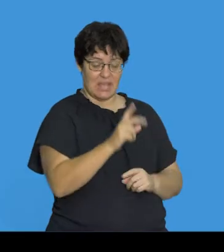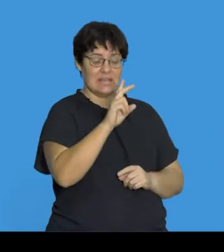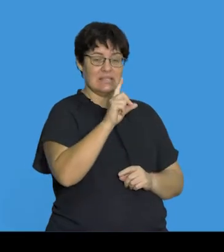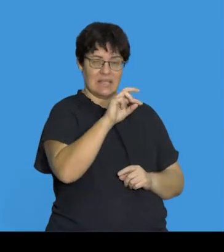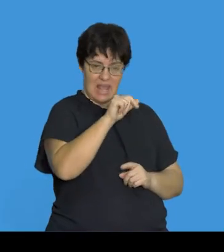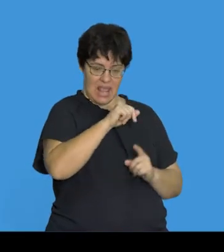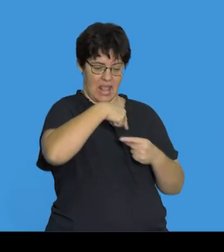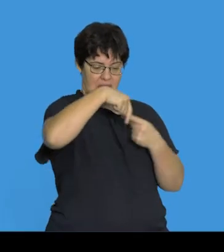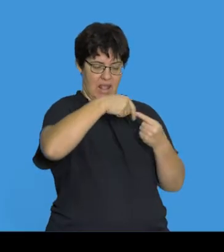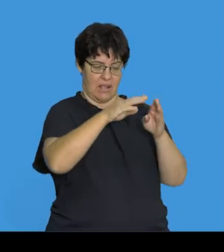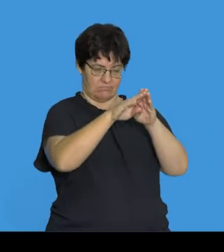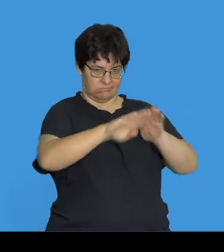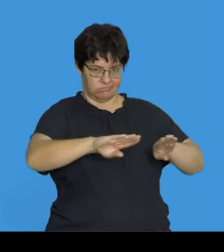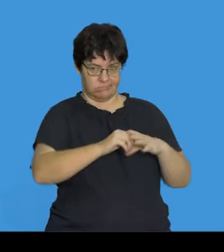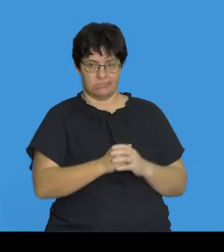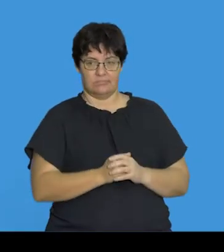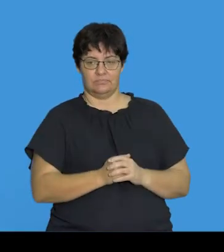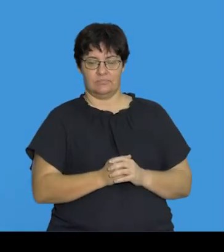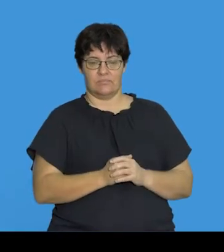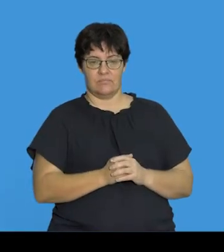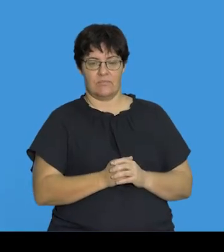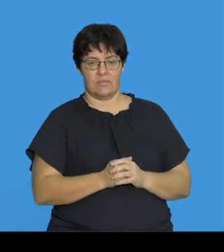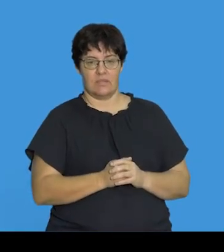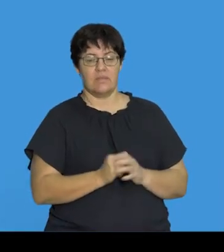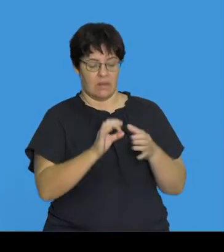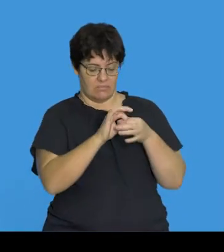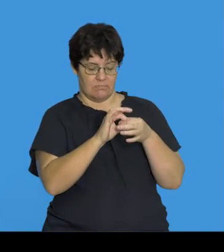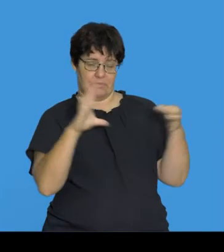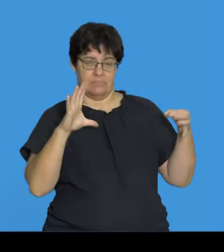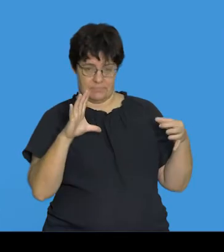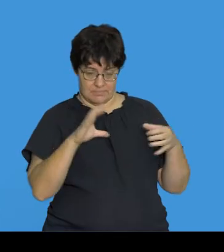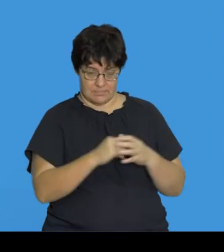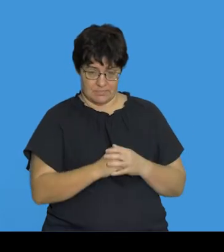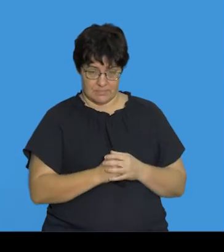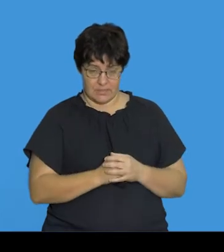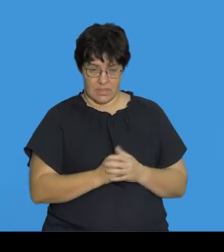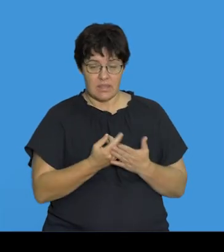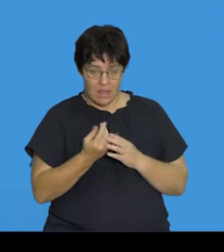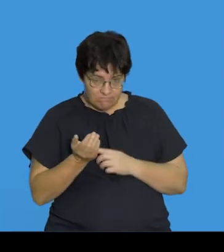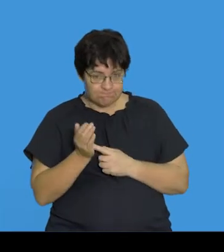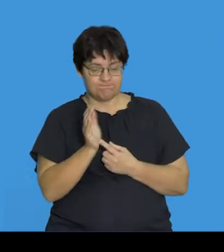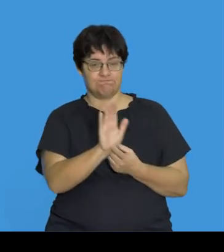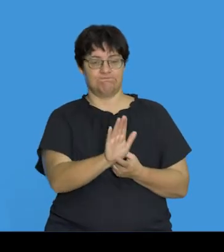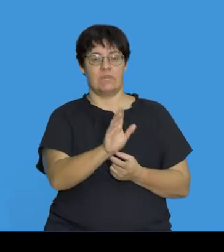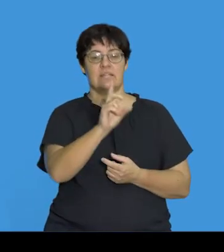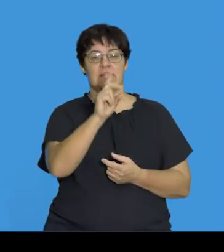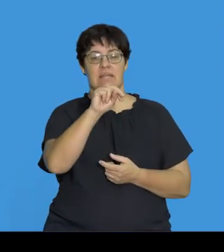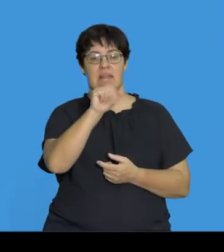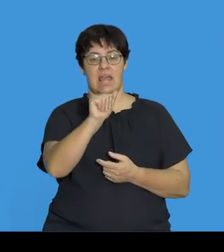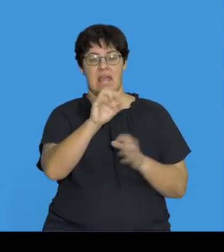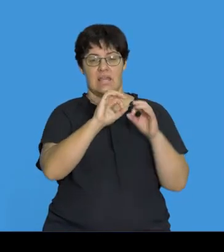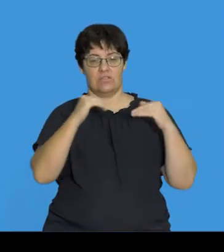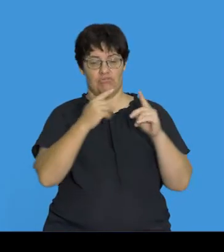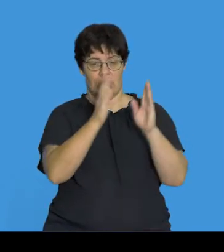the DNA will unwind, and the hydrogen bonds break open, and that exposes the